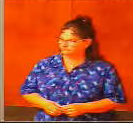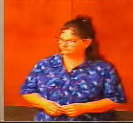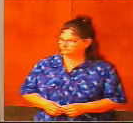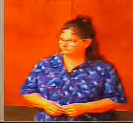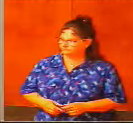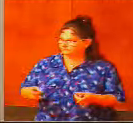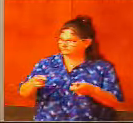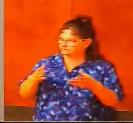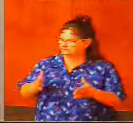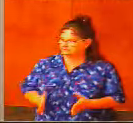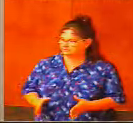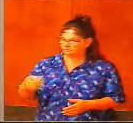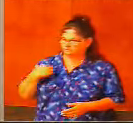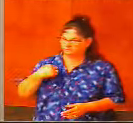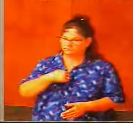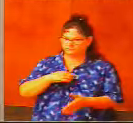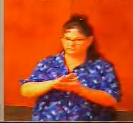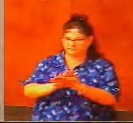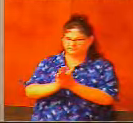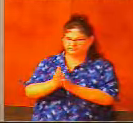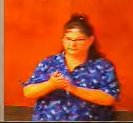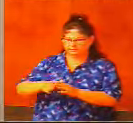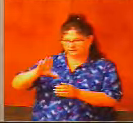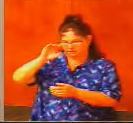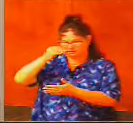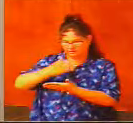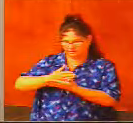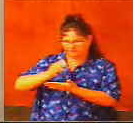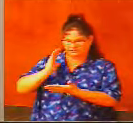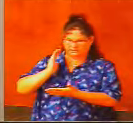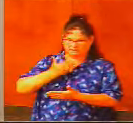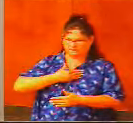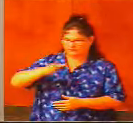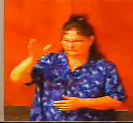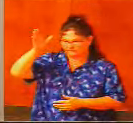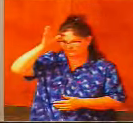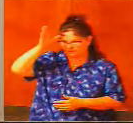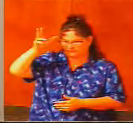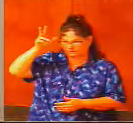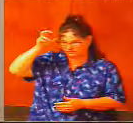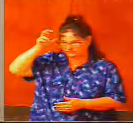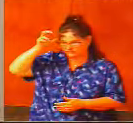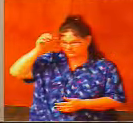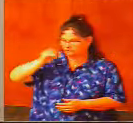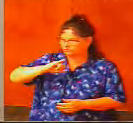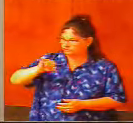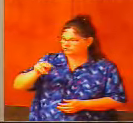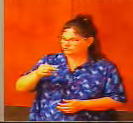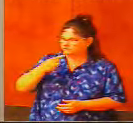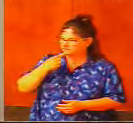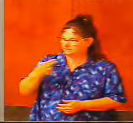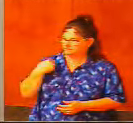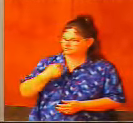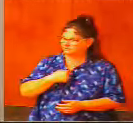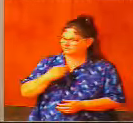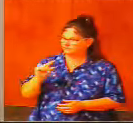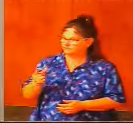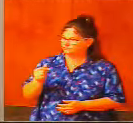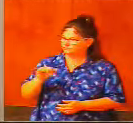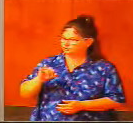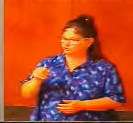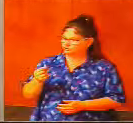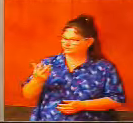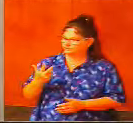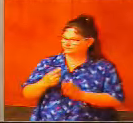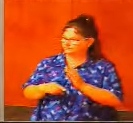As sinners, we have become sons of our father, the devil. John tells us in 1 John 3, verse 8, he